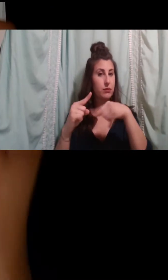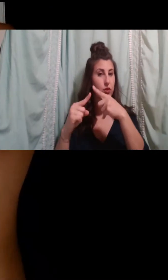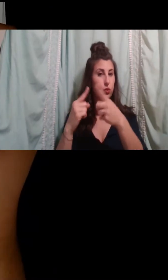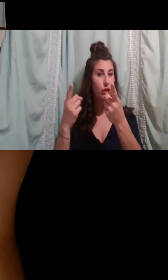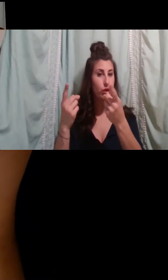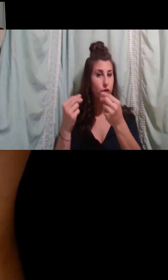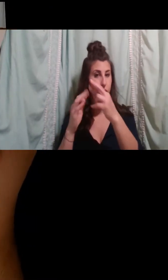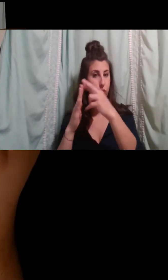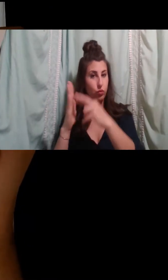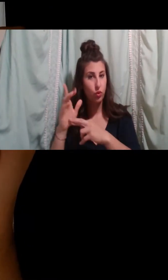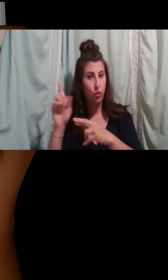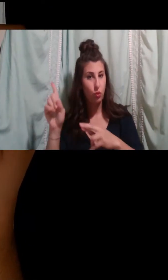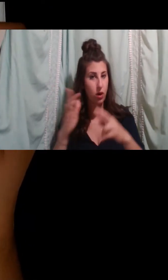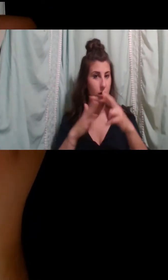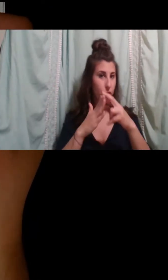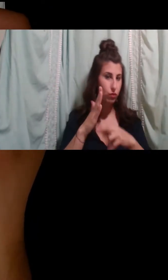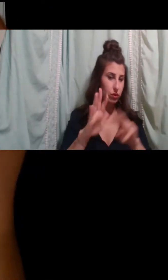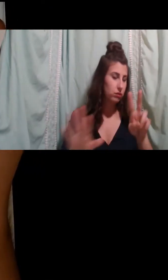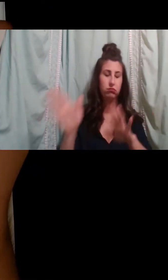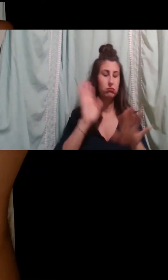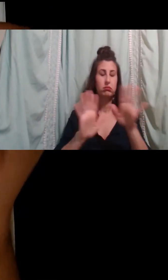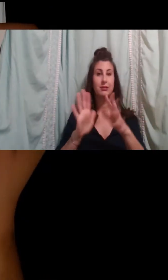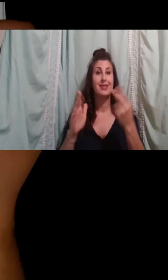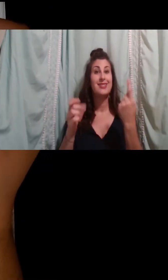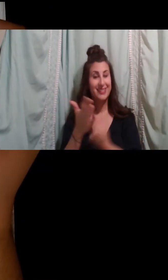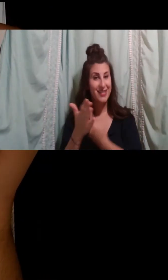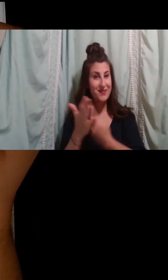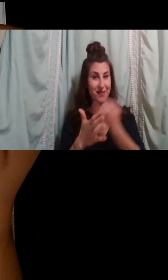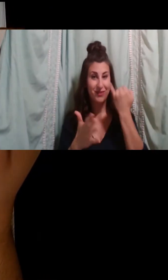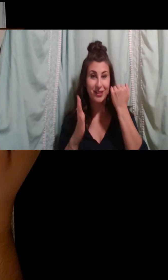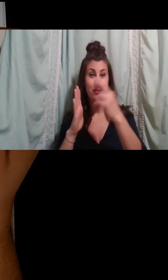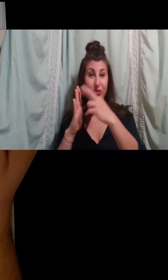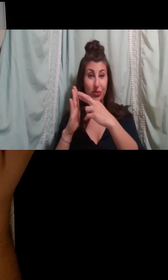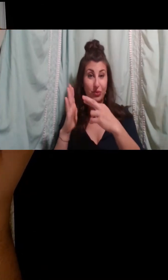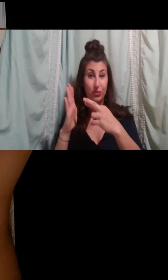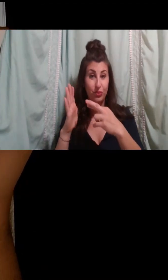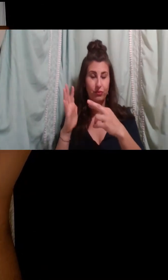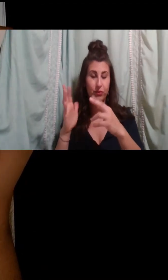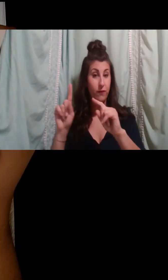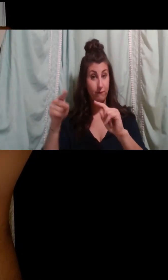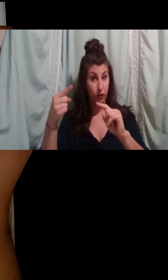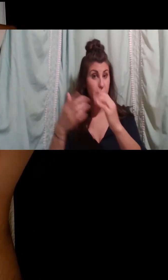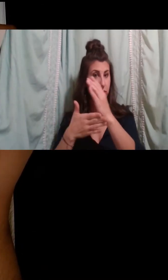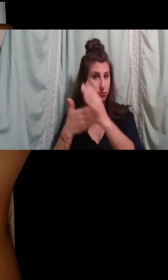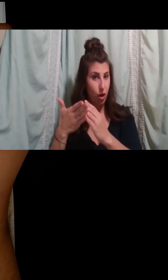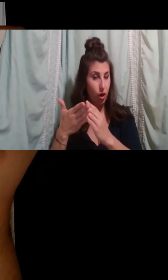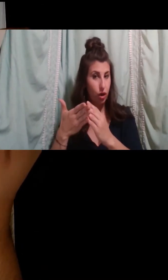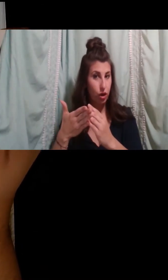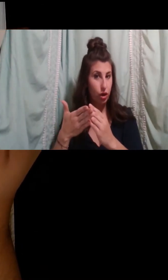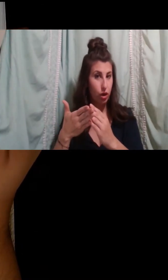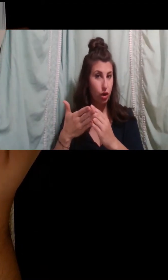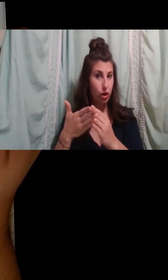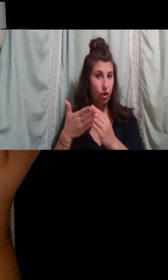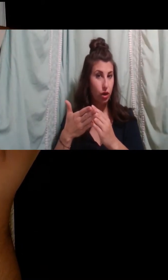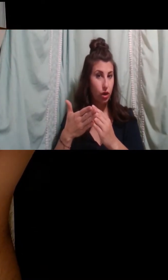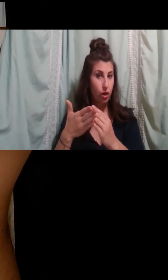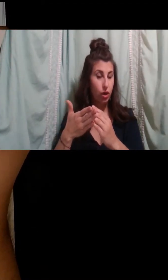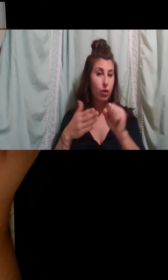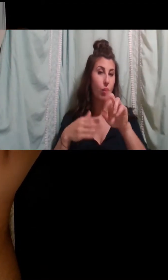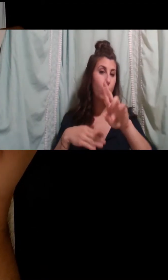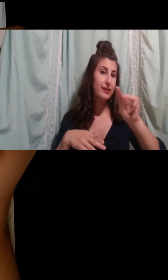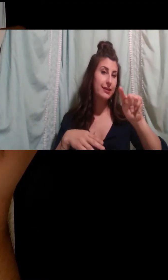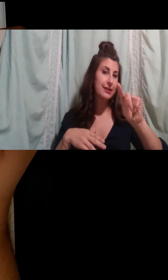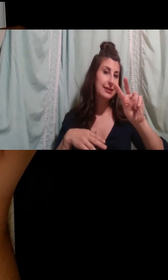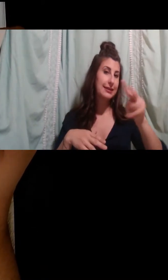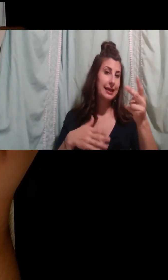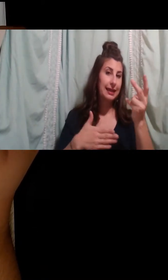Sometimes when you're doing rule 1 or rule 2, you may, sometimes if you're doing rule, the first part or the first